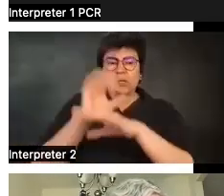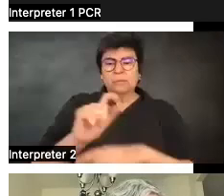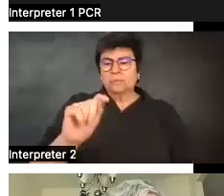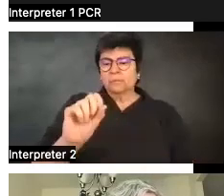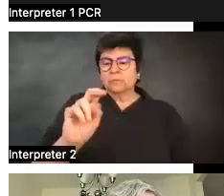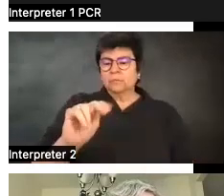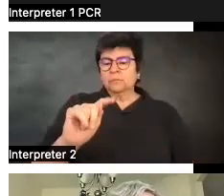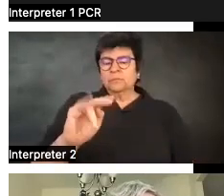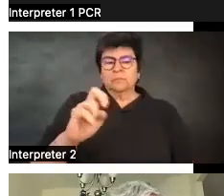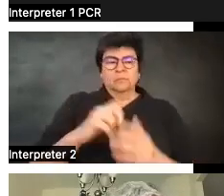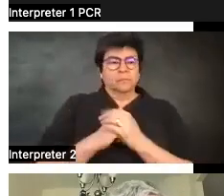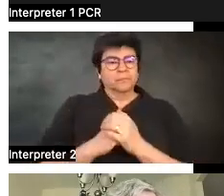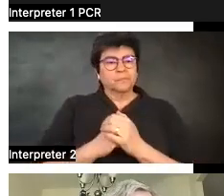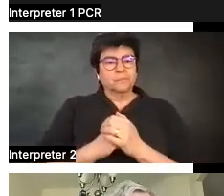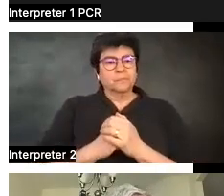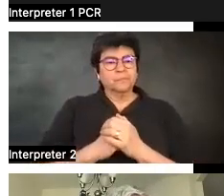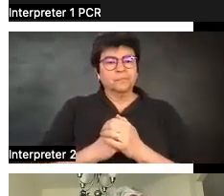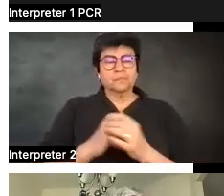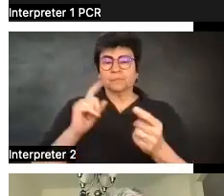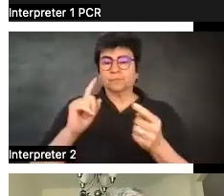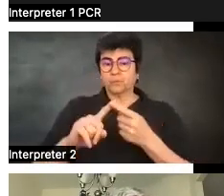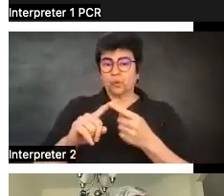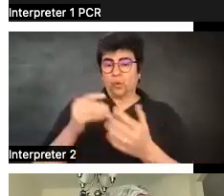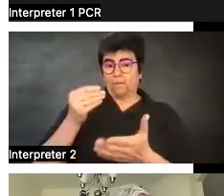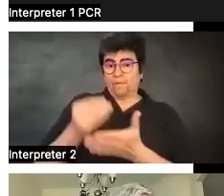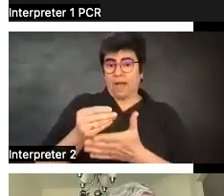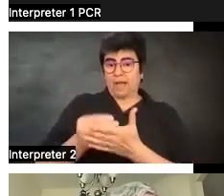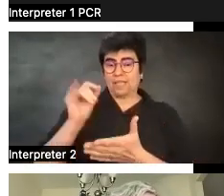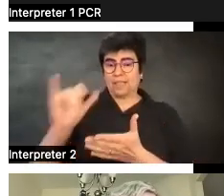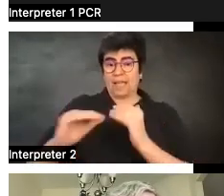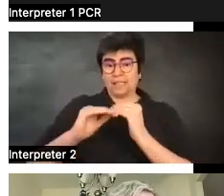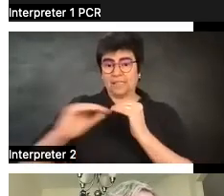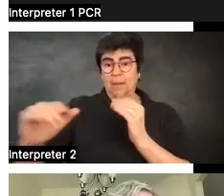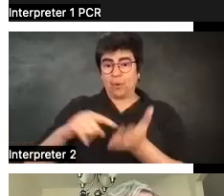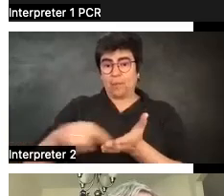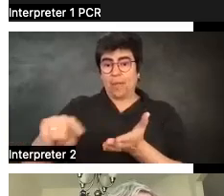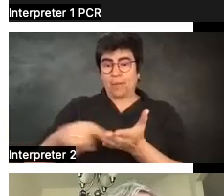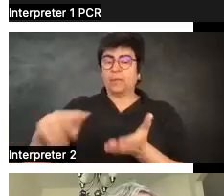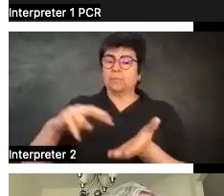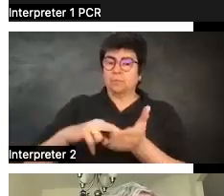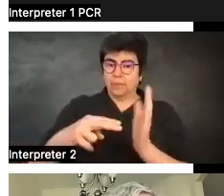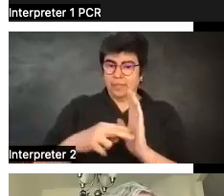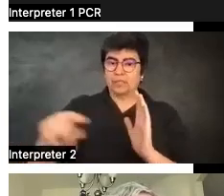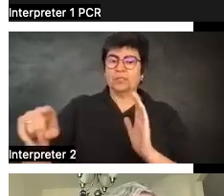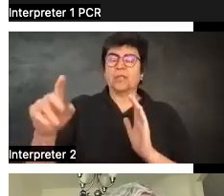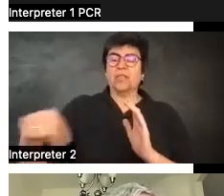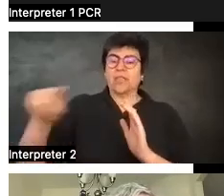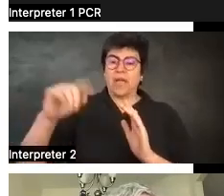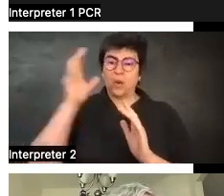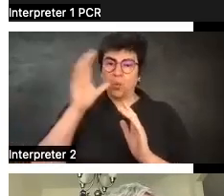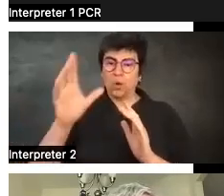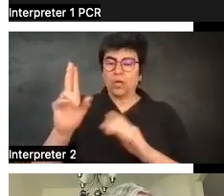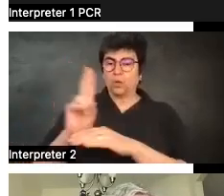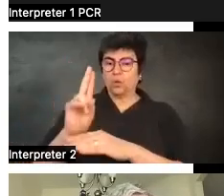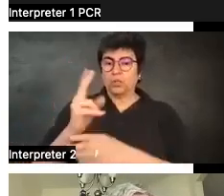tontine. In order to finance that stable payment, it means that they're going to consume both some